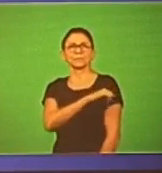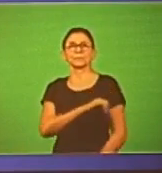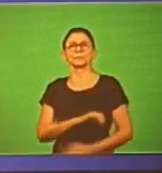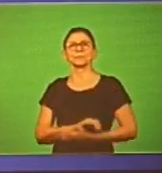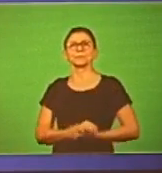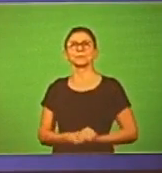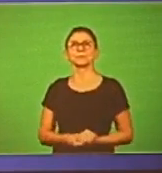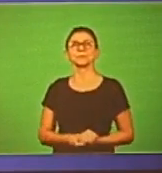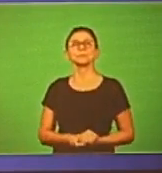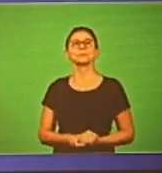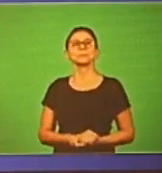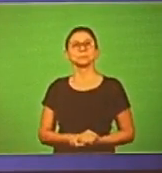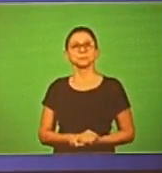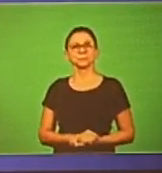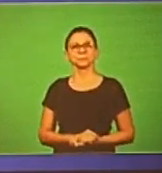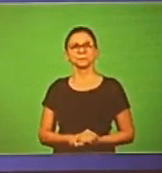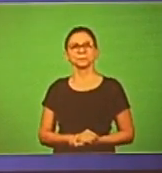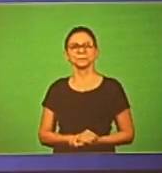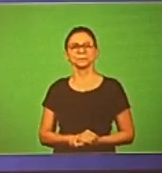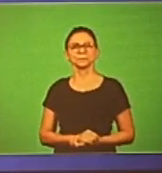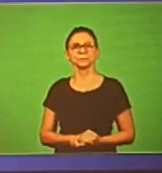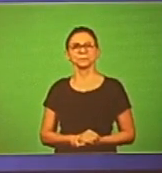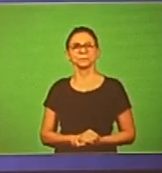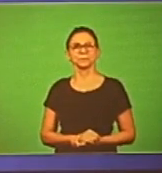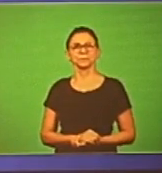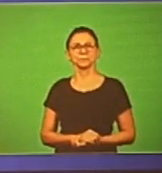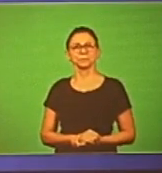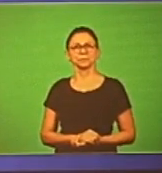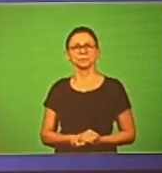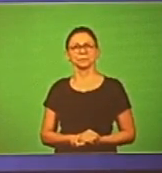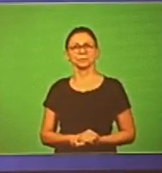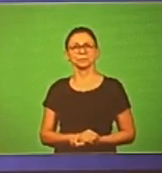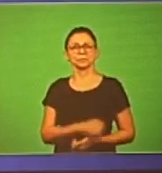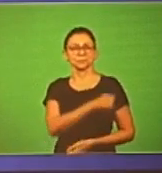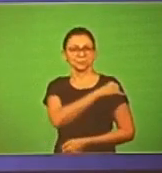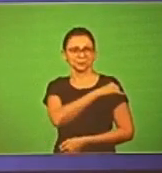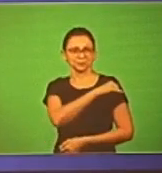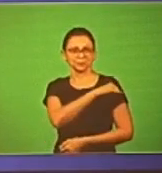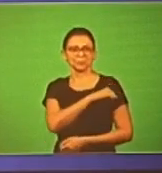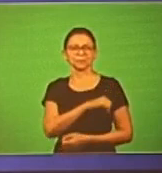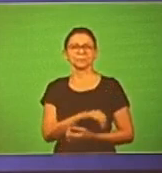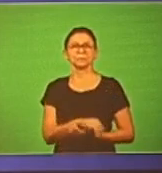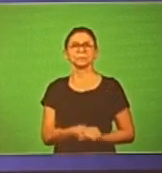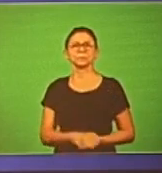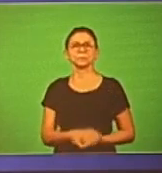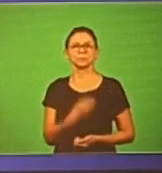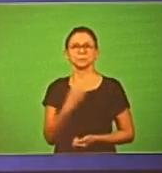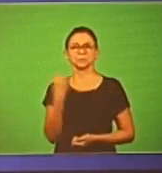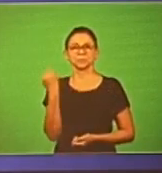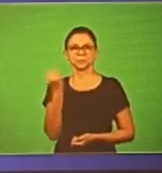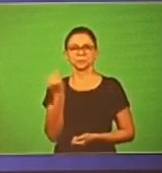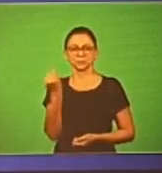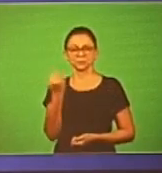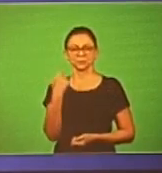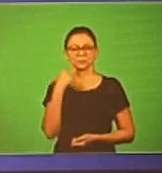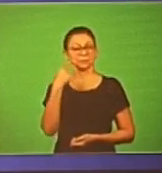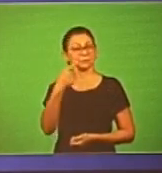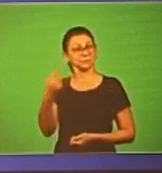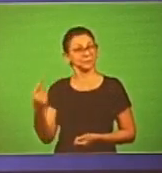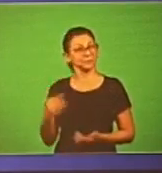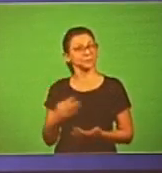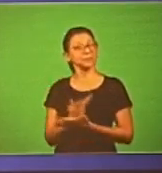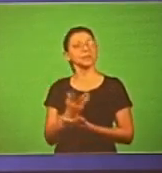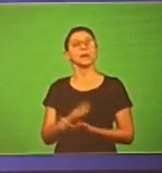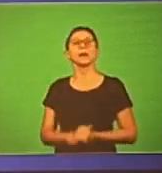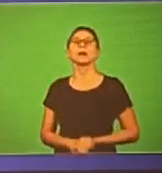Itacuruça in Rio de Janeiro, in the state of Rio de Janeiro. And it was a great highlight of